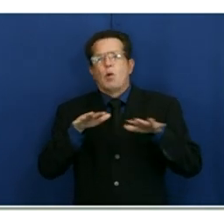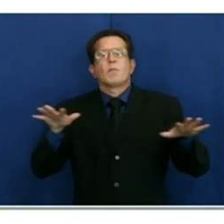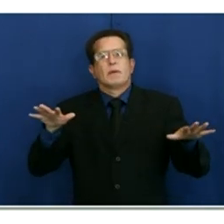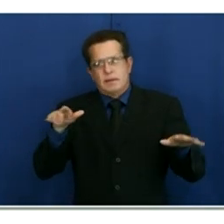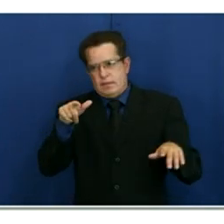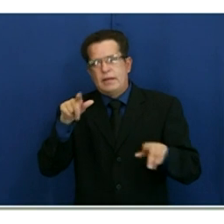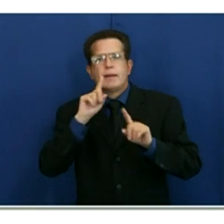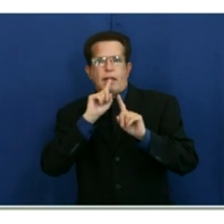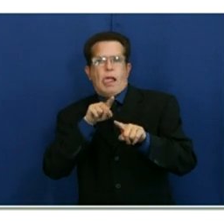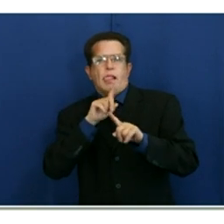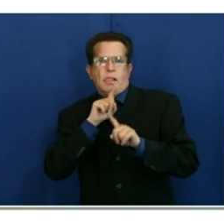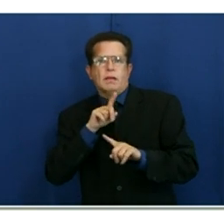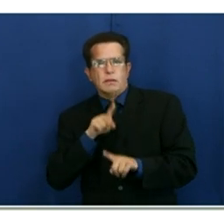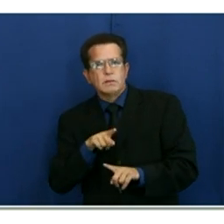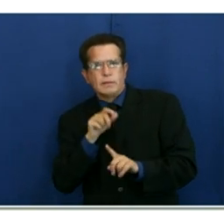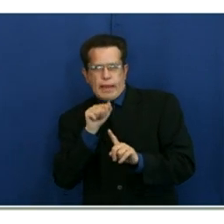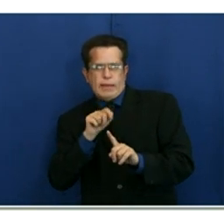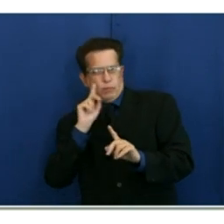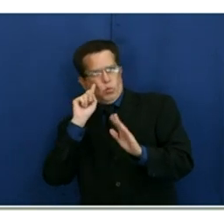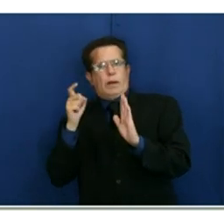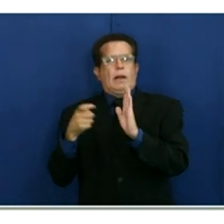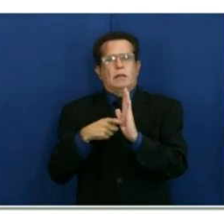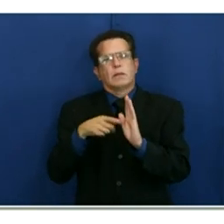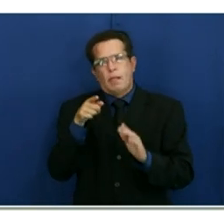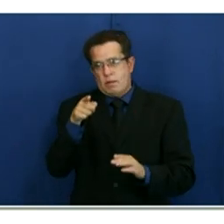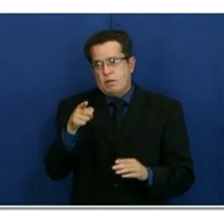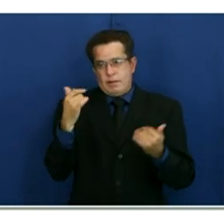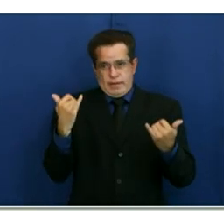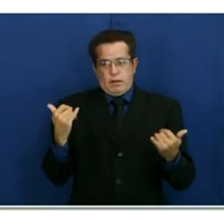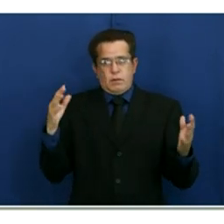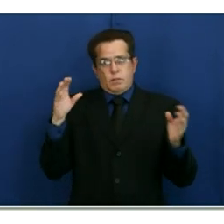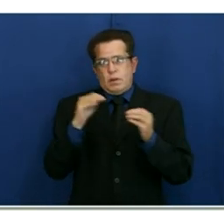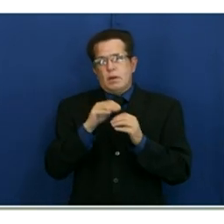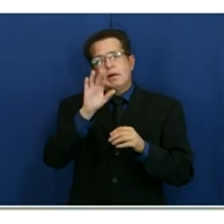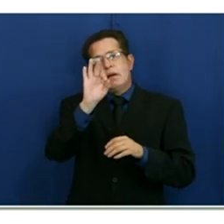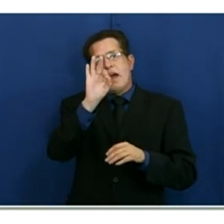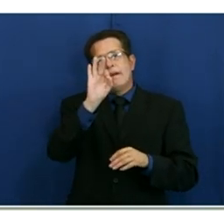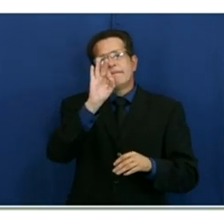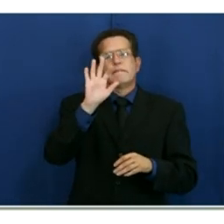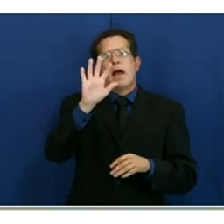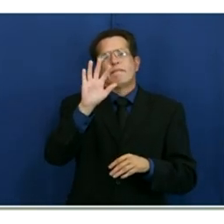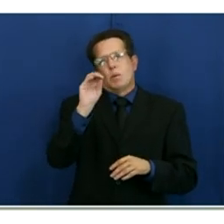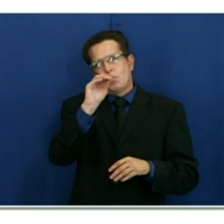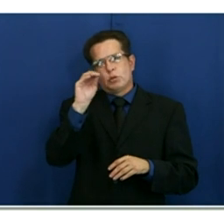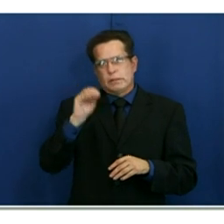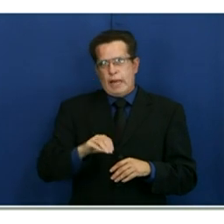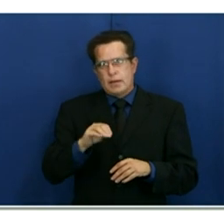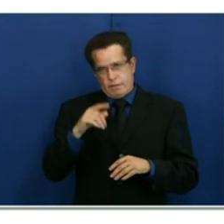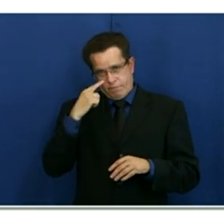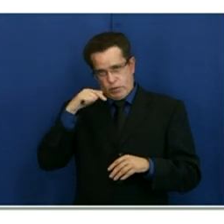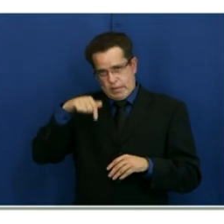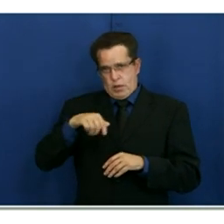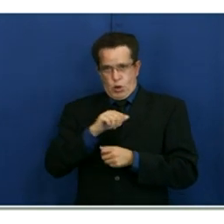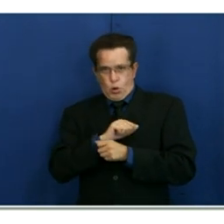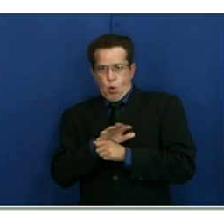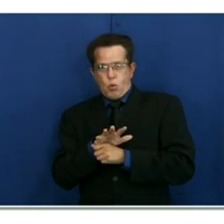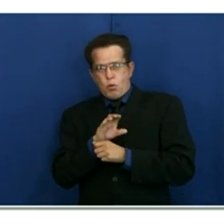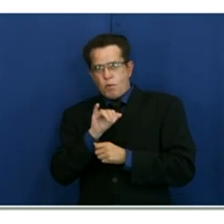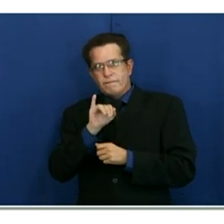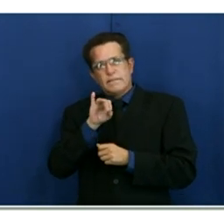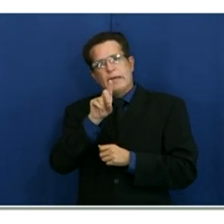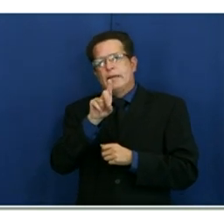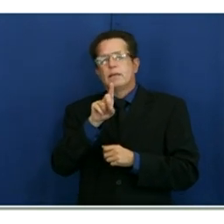roughly, as we talk about outbreaks, with roughly 95% of the county's COVID-19 cases